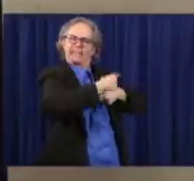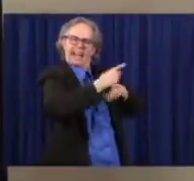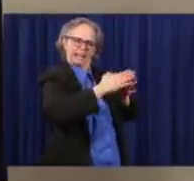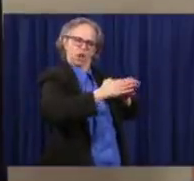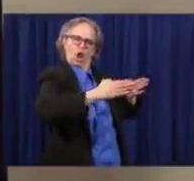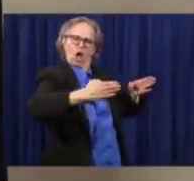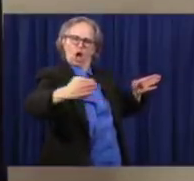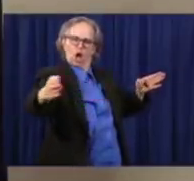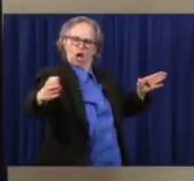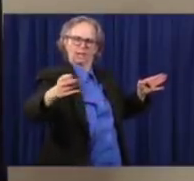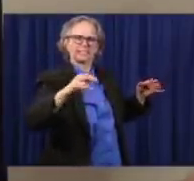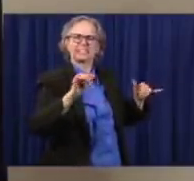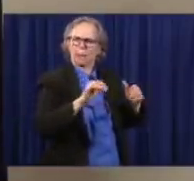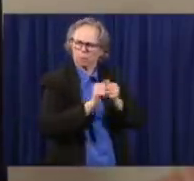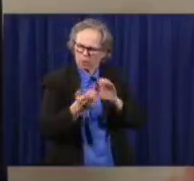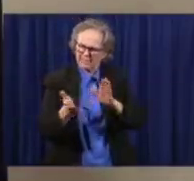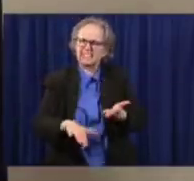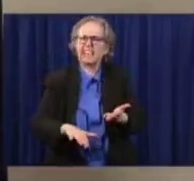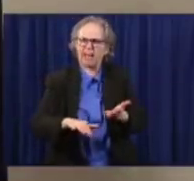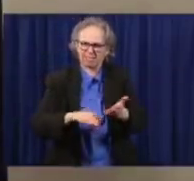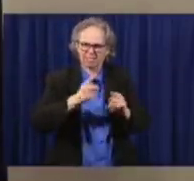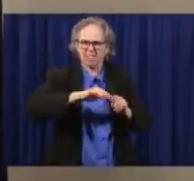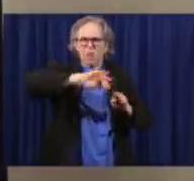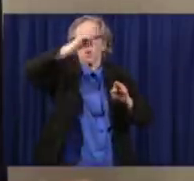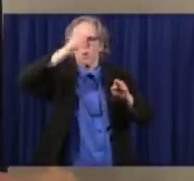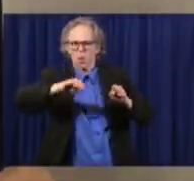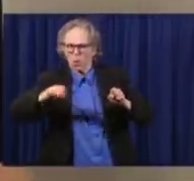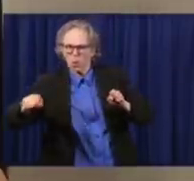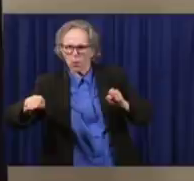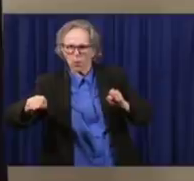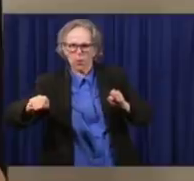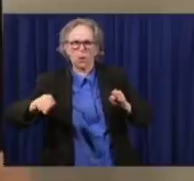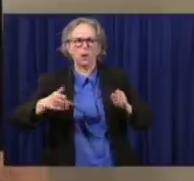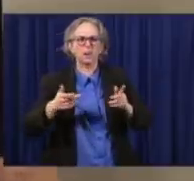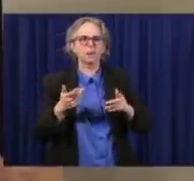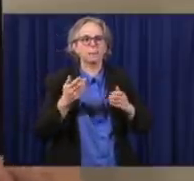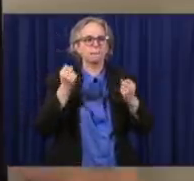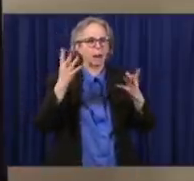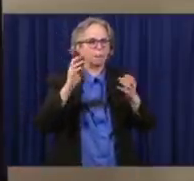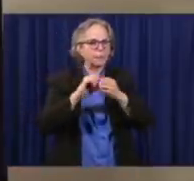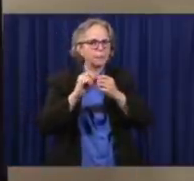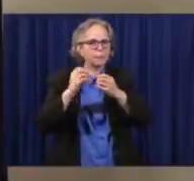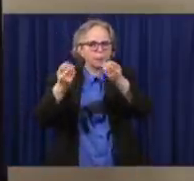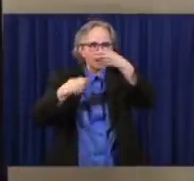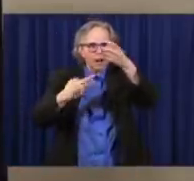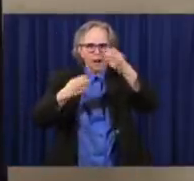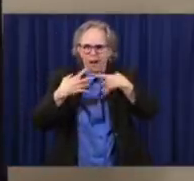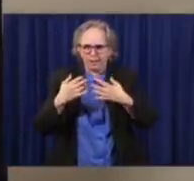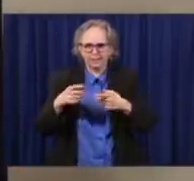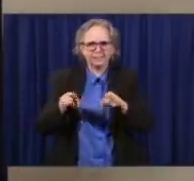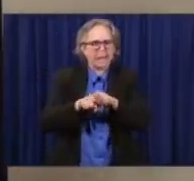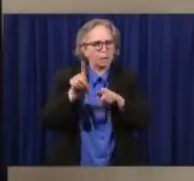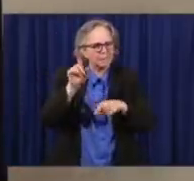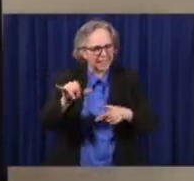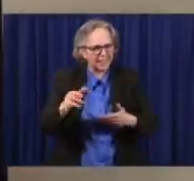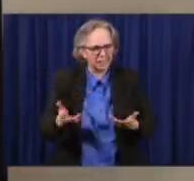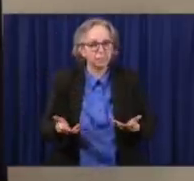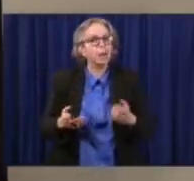deaths, again, had that peak, but we knew a lot were reported that day. But hospitalizations are